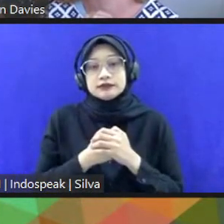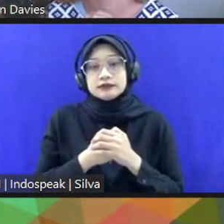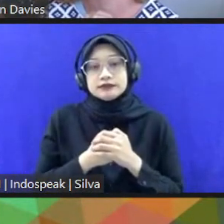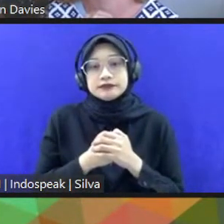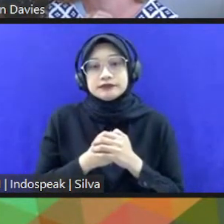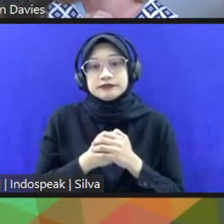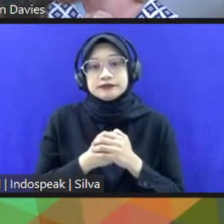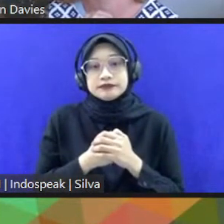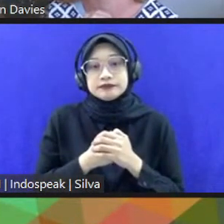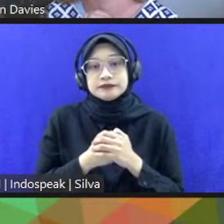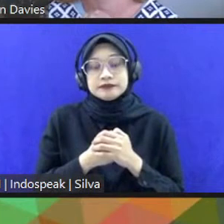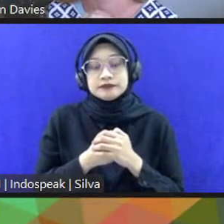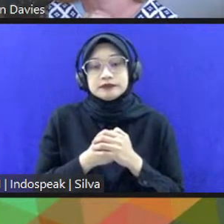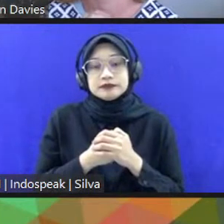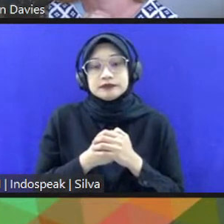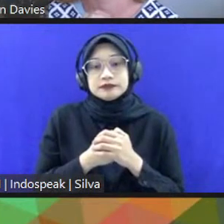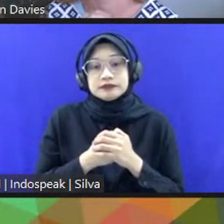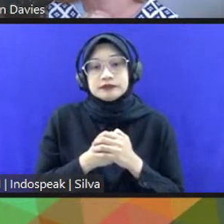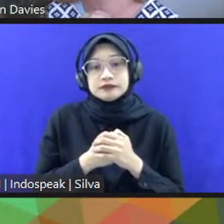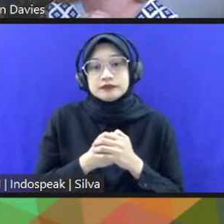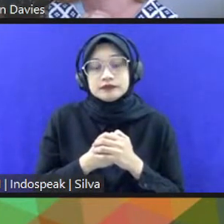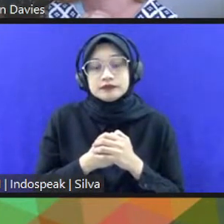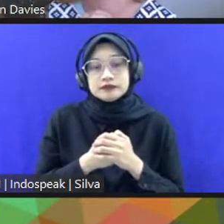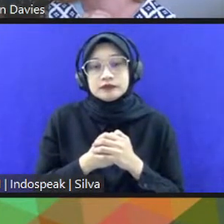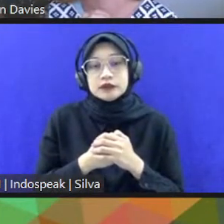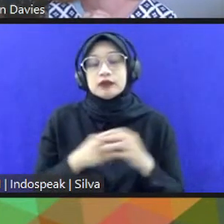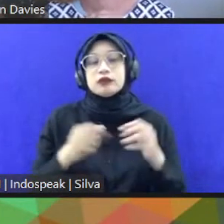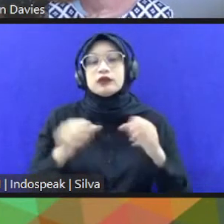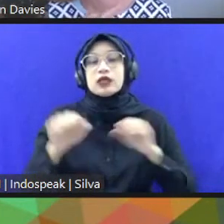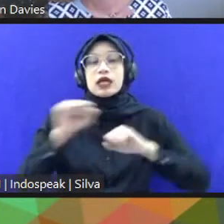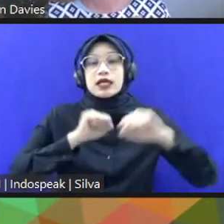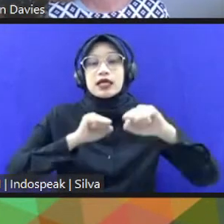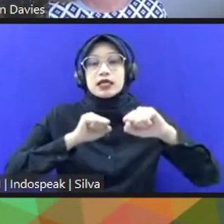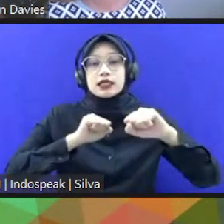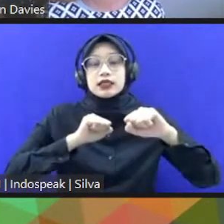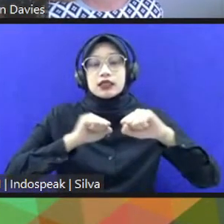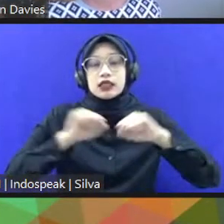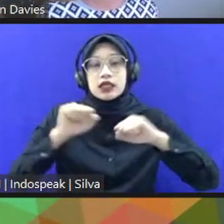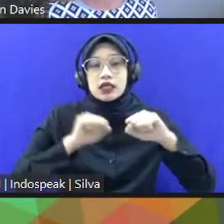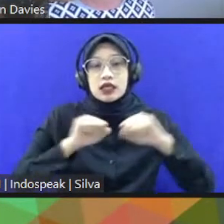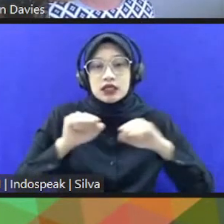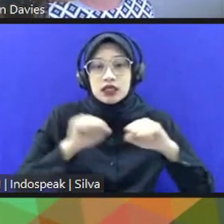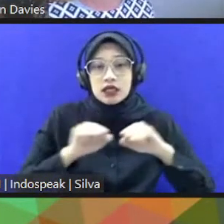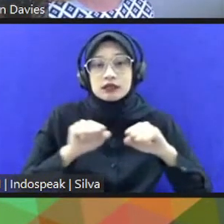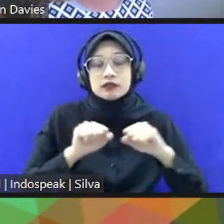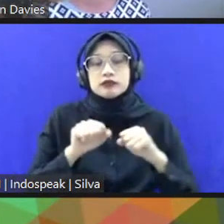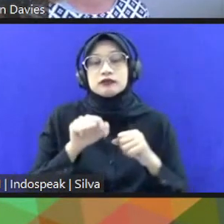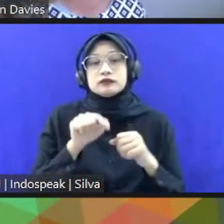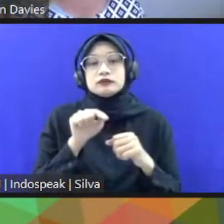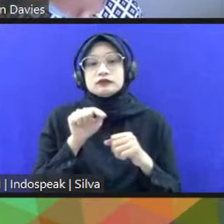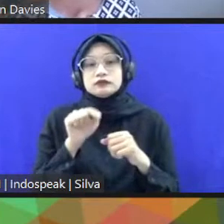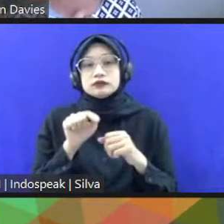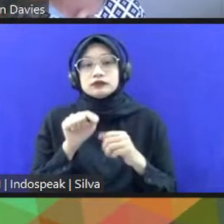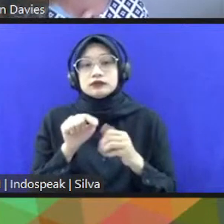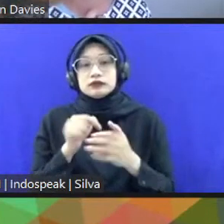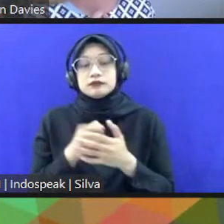the popular movement try to inline with the populist element within